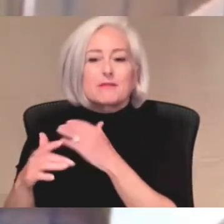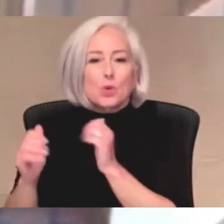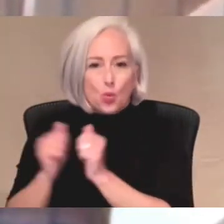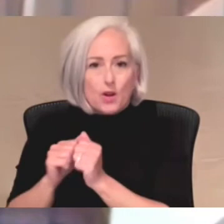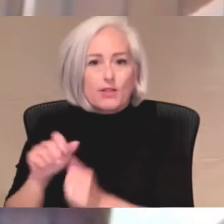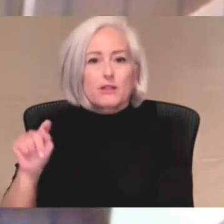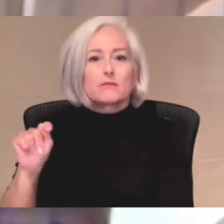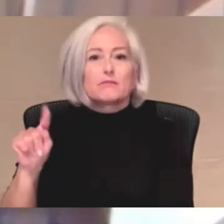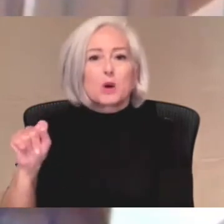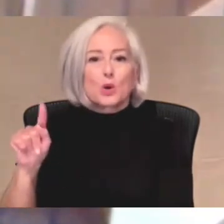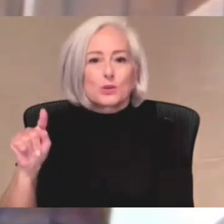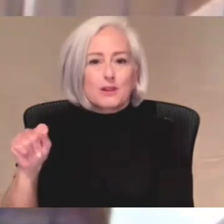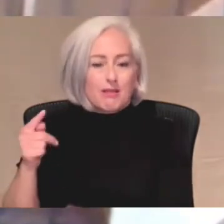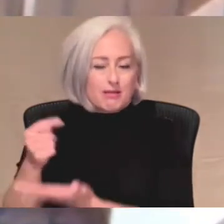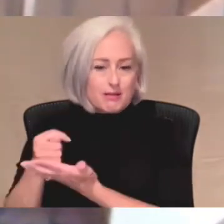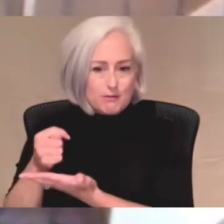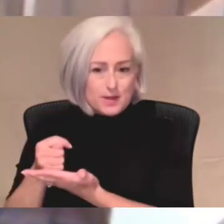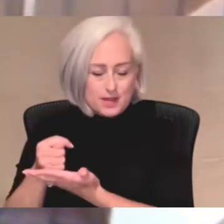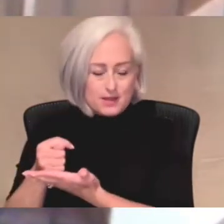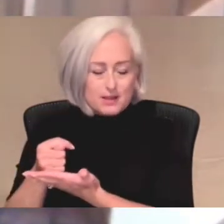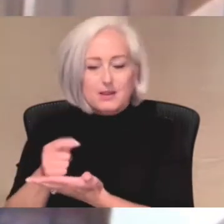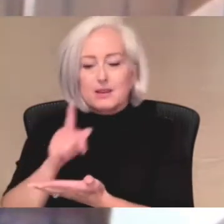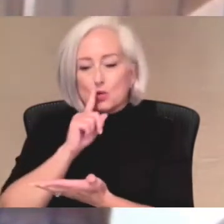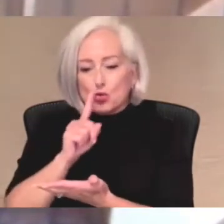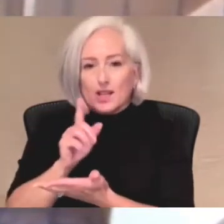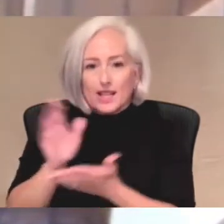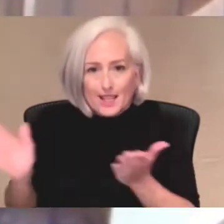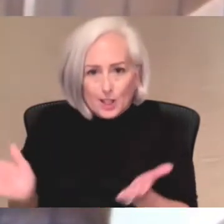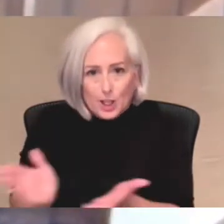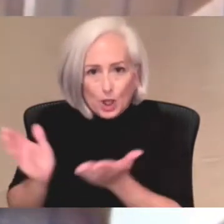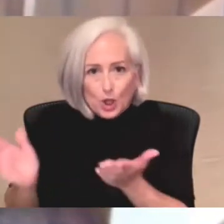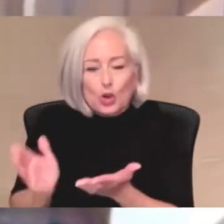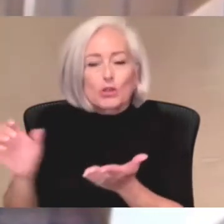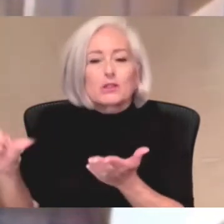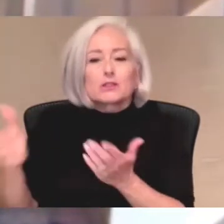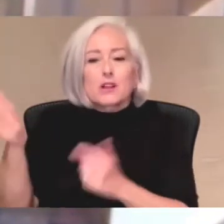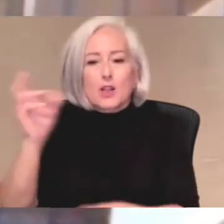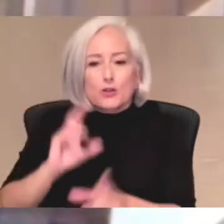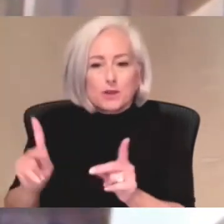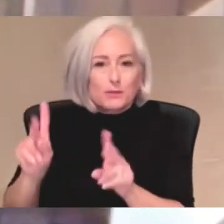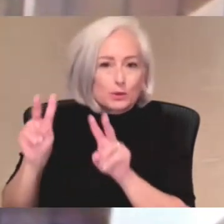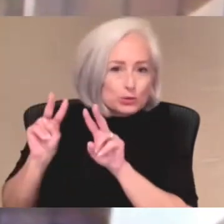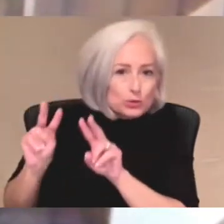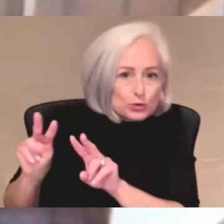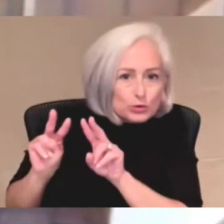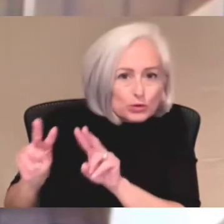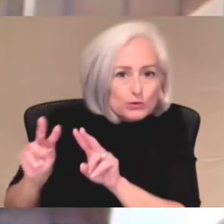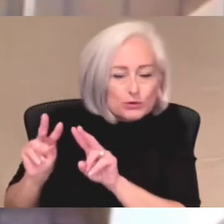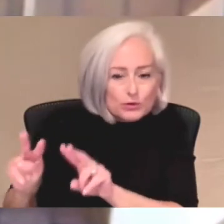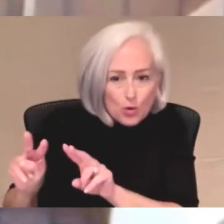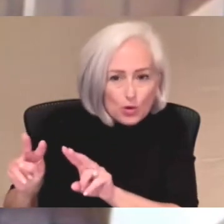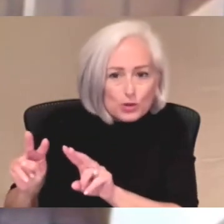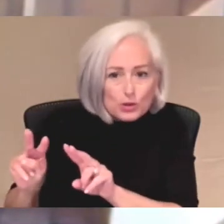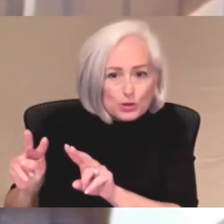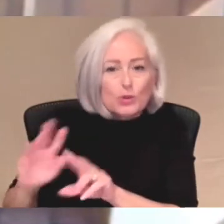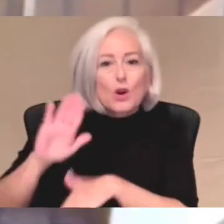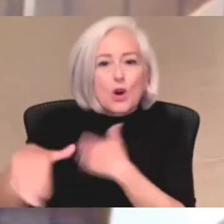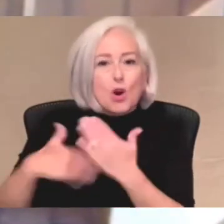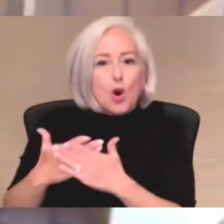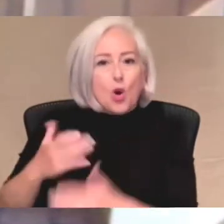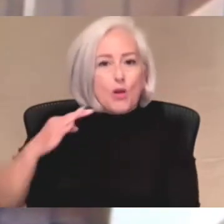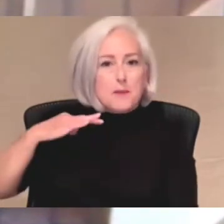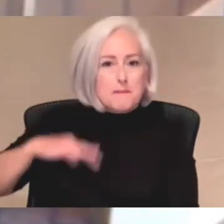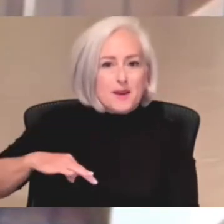would encourage others to look forward also for all the benefits that go with